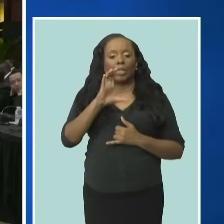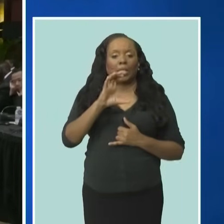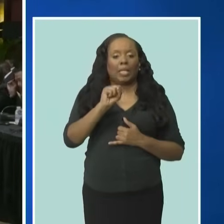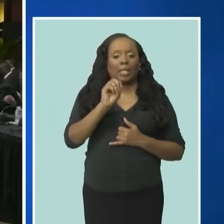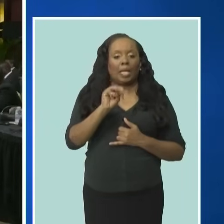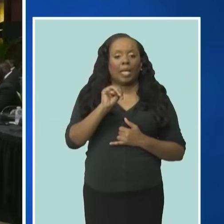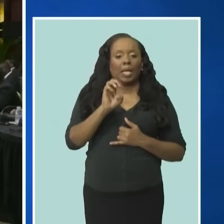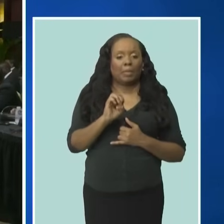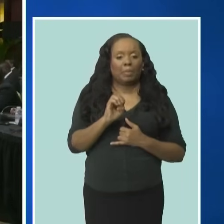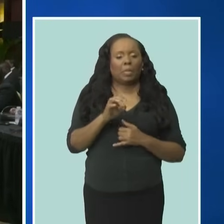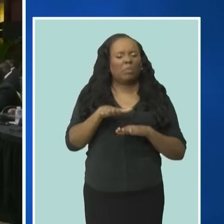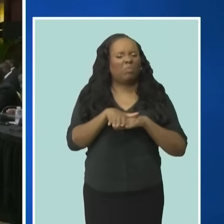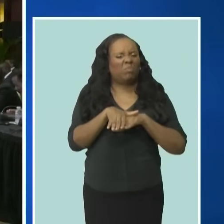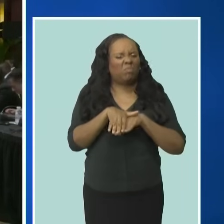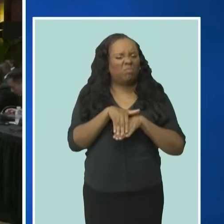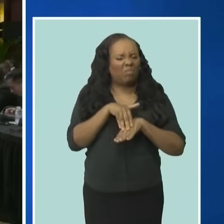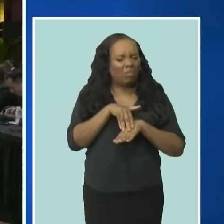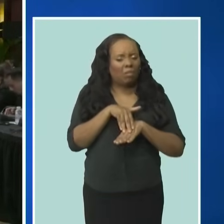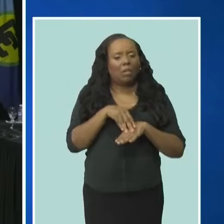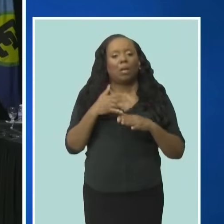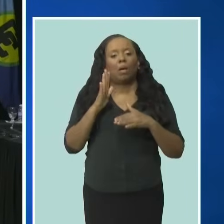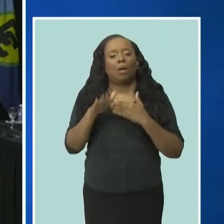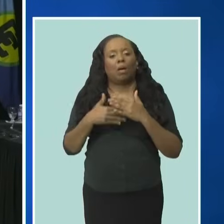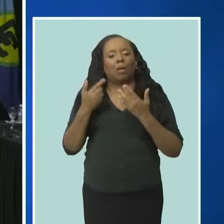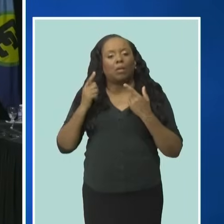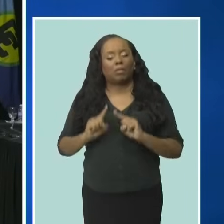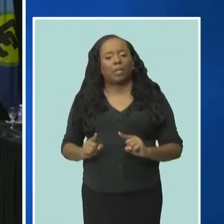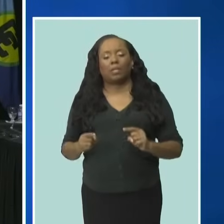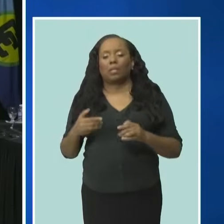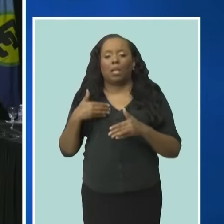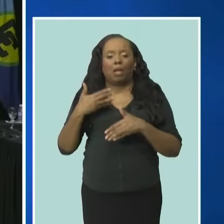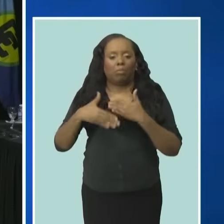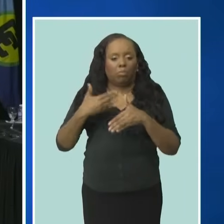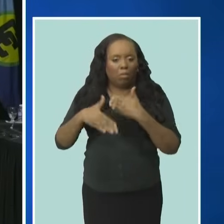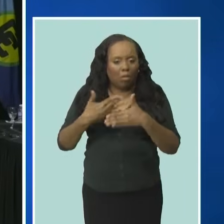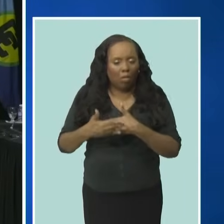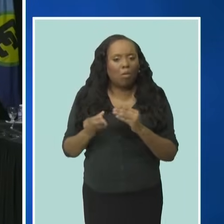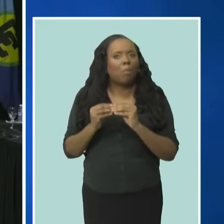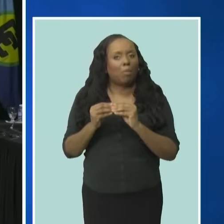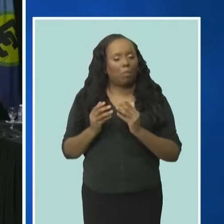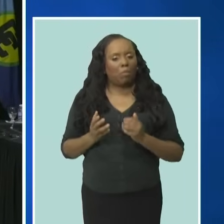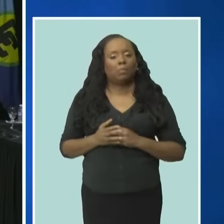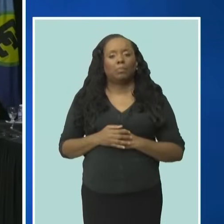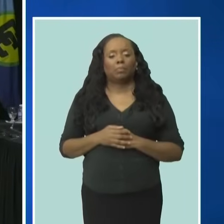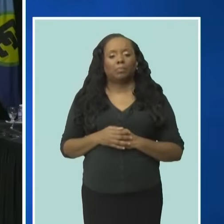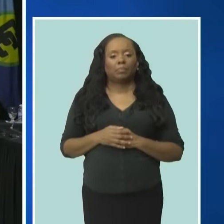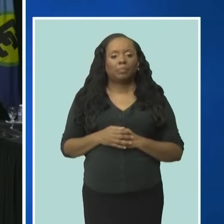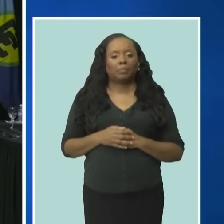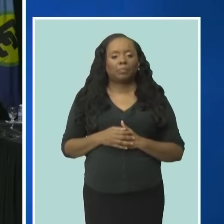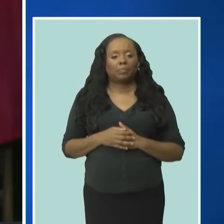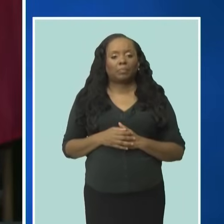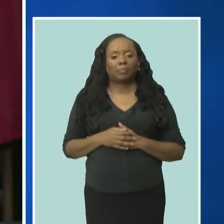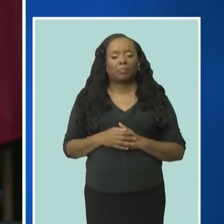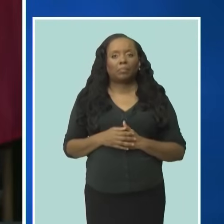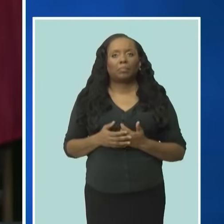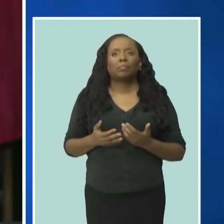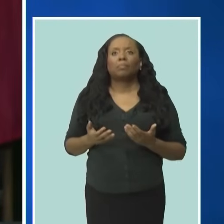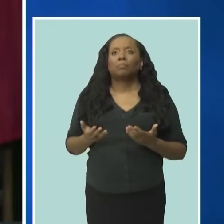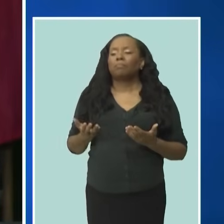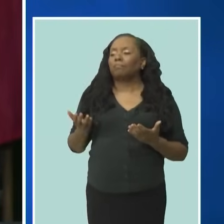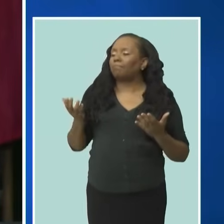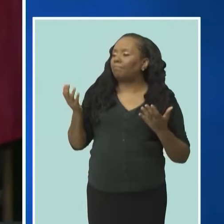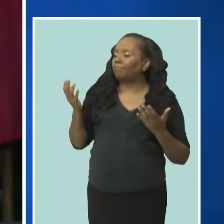and economy was too slow, and the heads have agreed to do everything in their power to speed up the implementation. I want